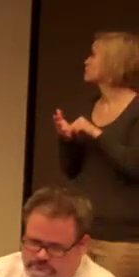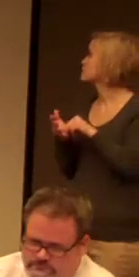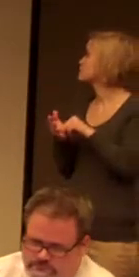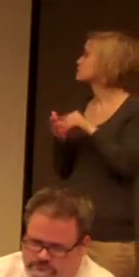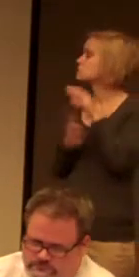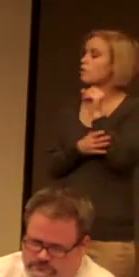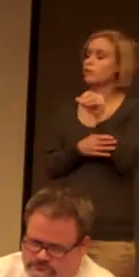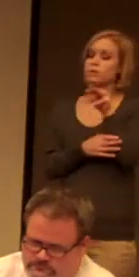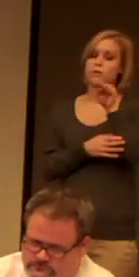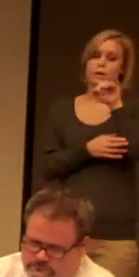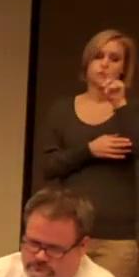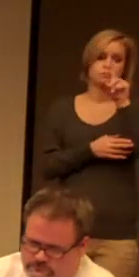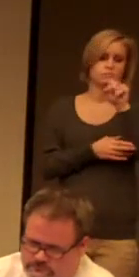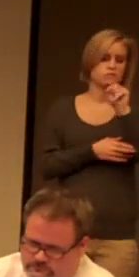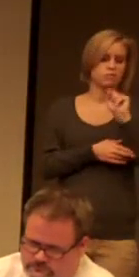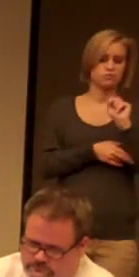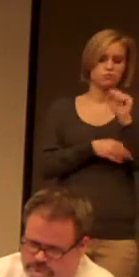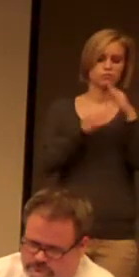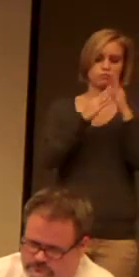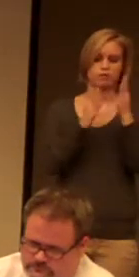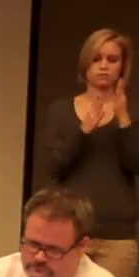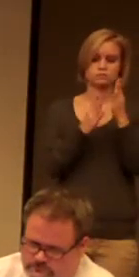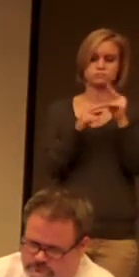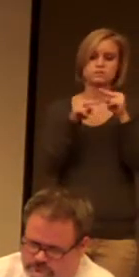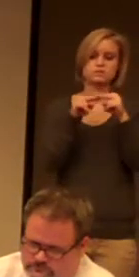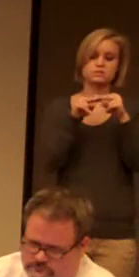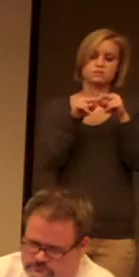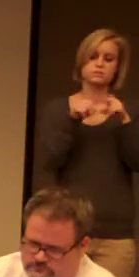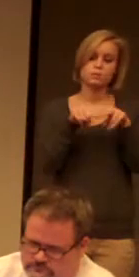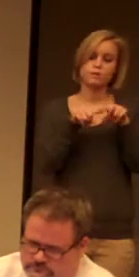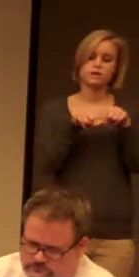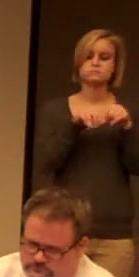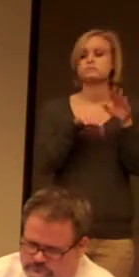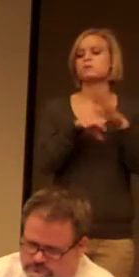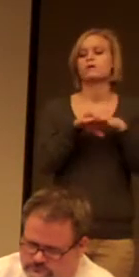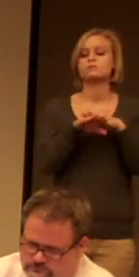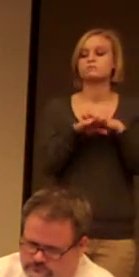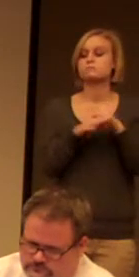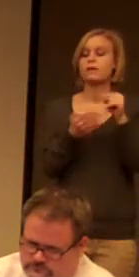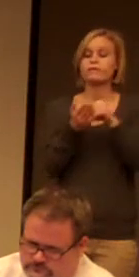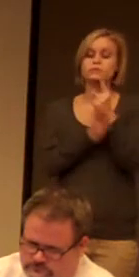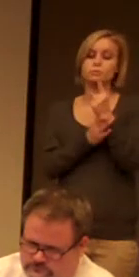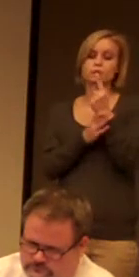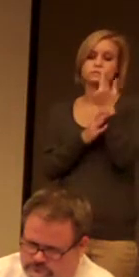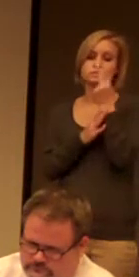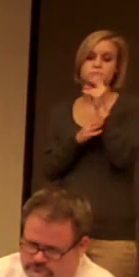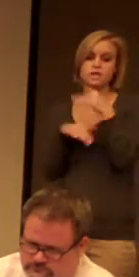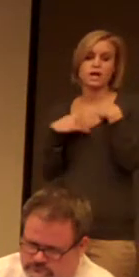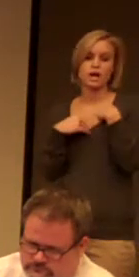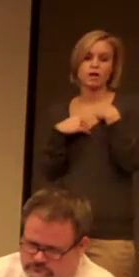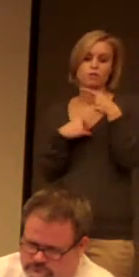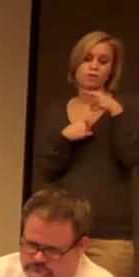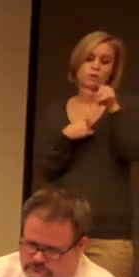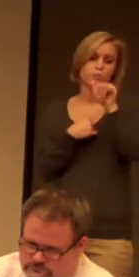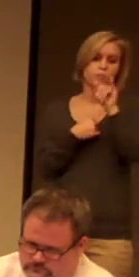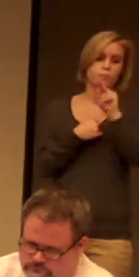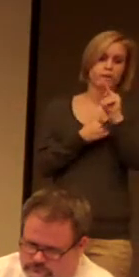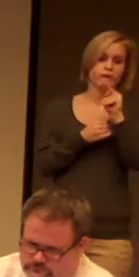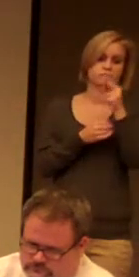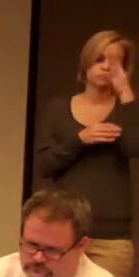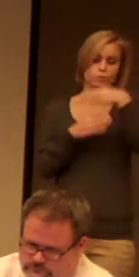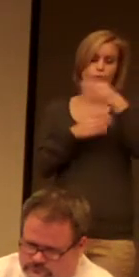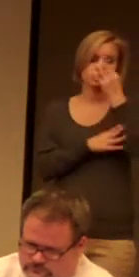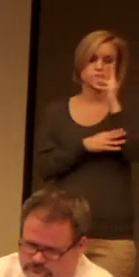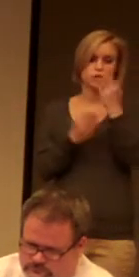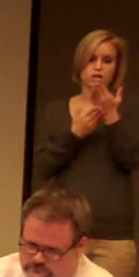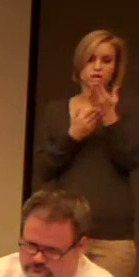Again, depending upon, if you saw some of the ones in the early, well, this one, you see how plain the windows are here. This